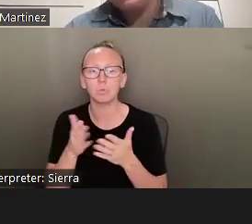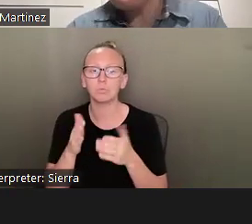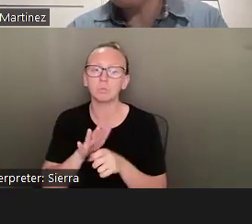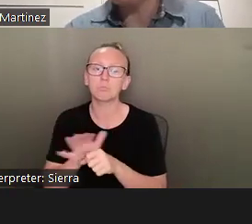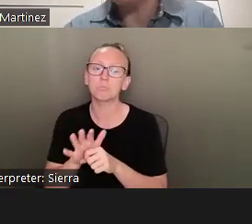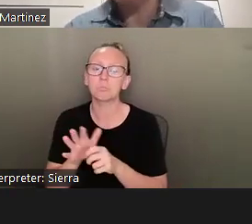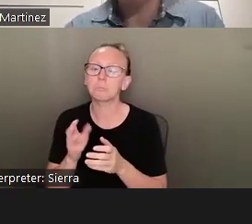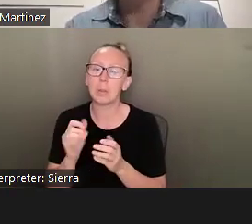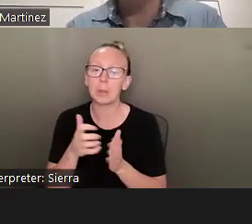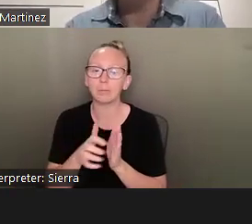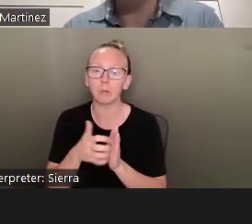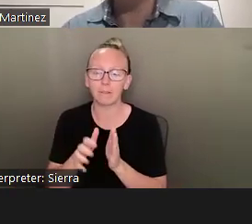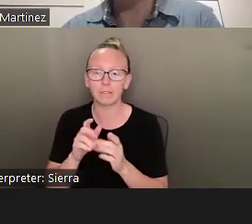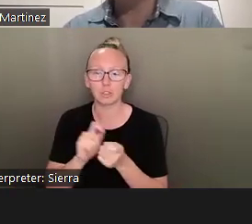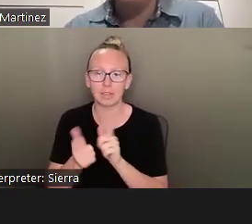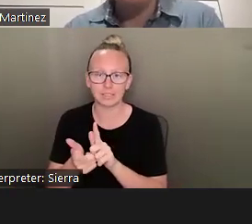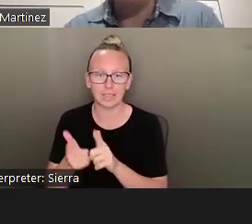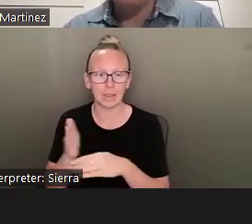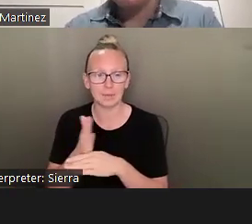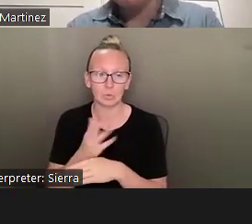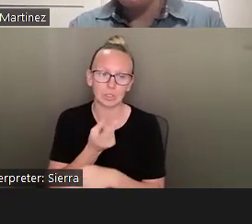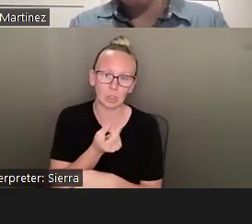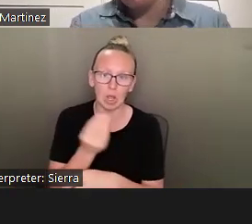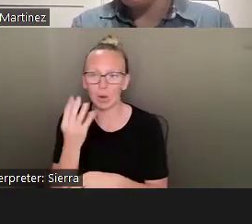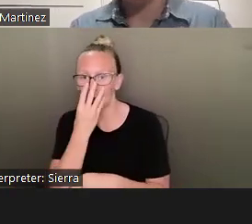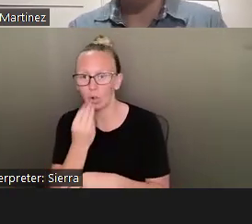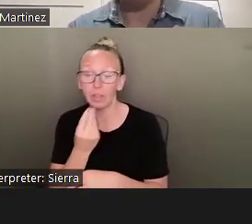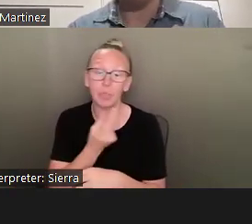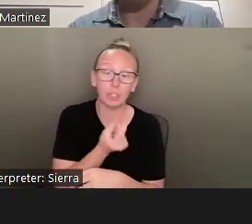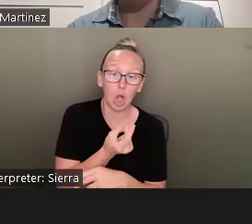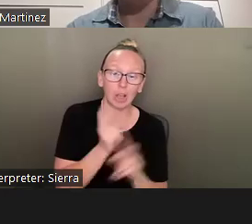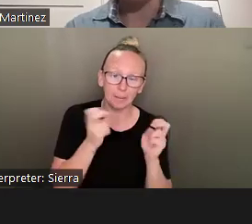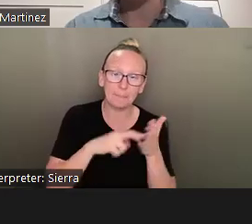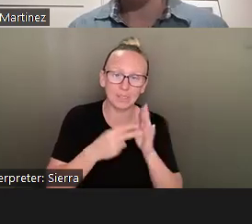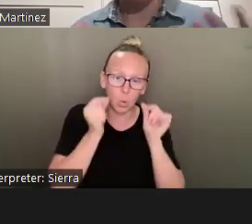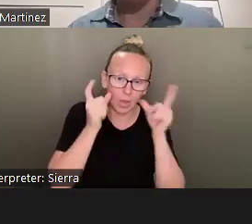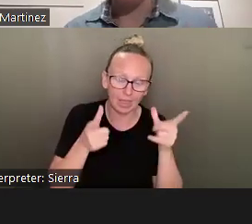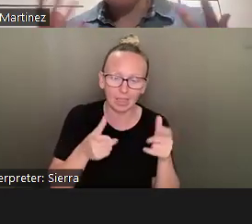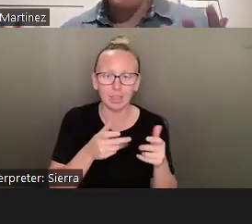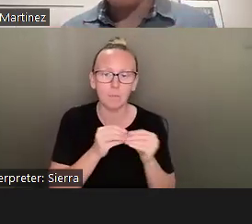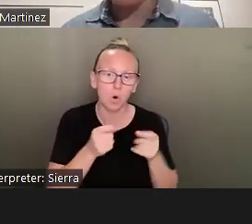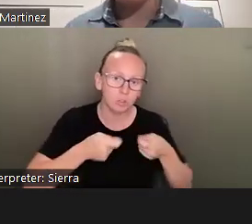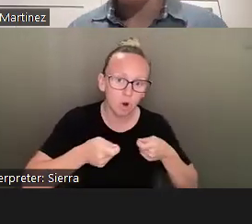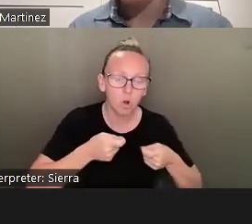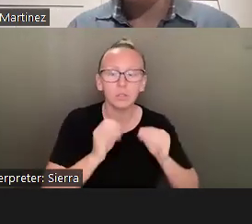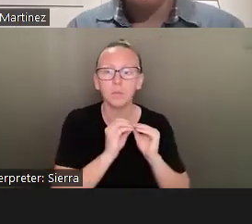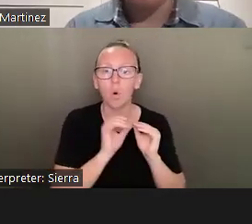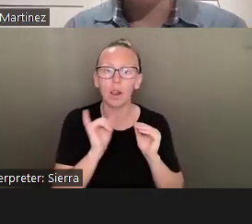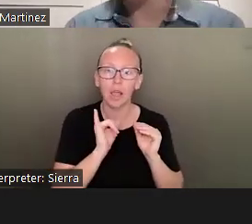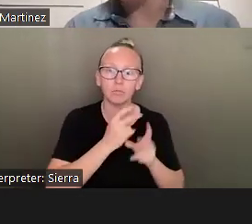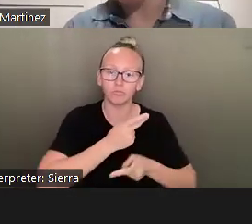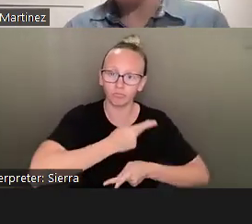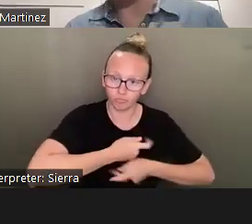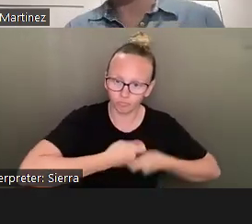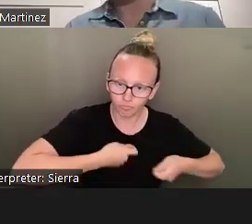was funny. The dog being awake, perhaps more controlled, domesticated, and